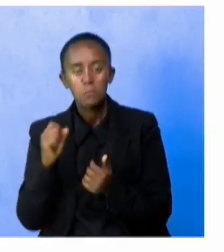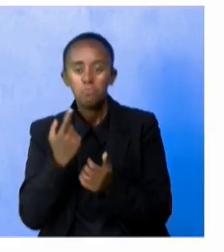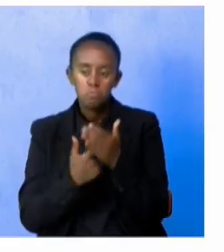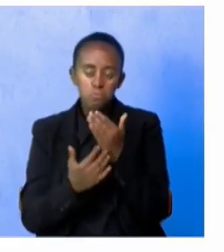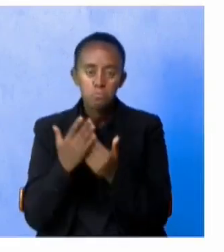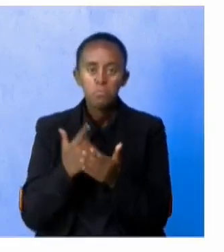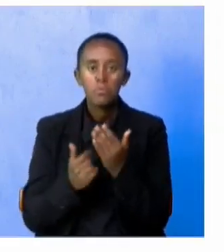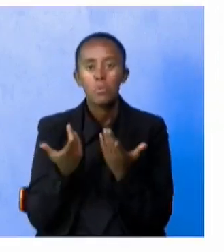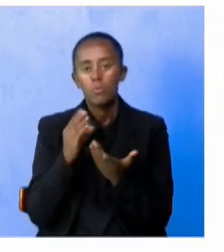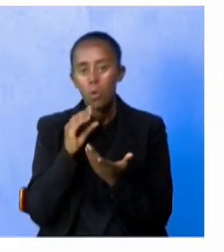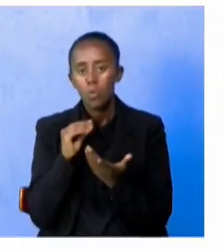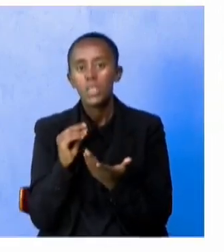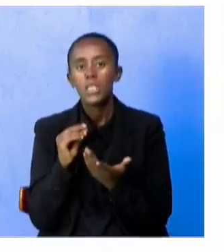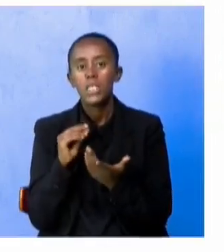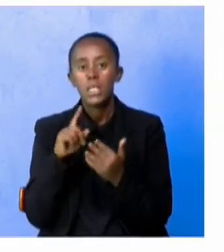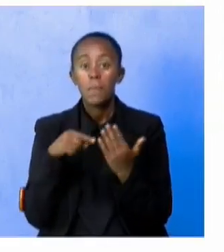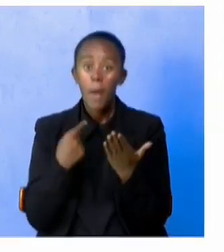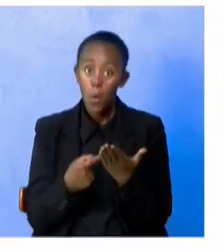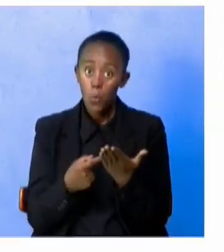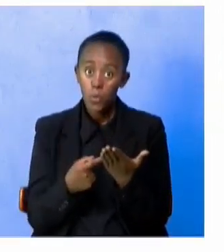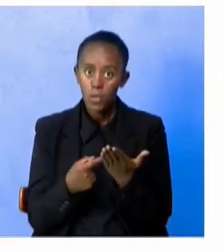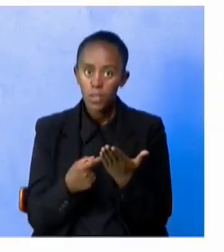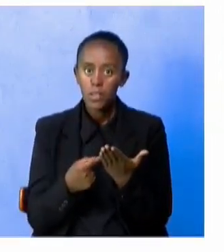an action